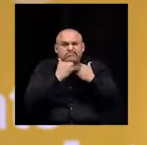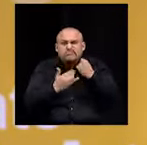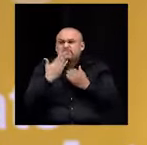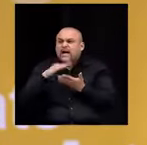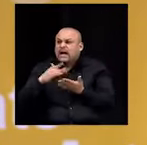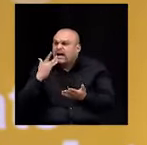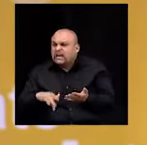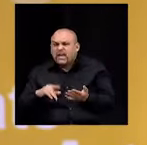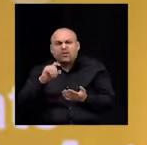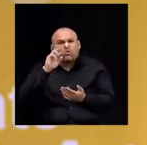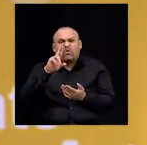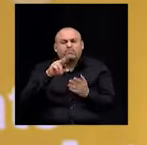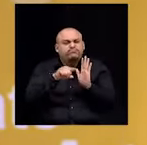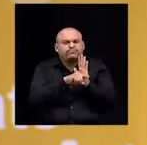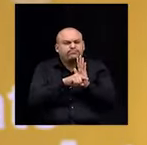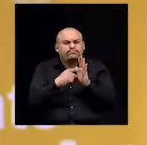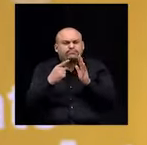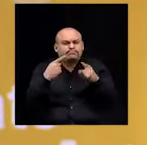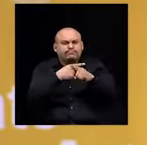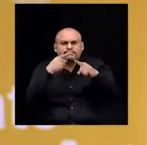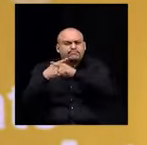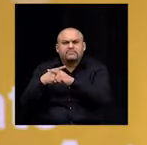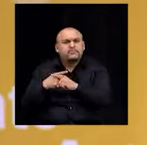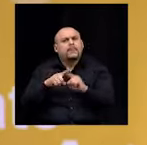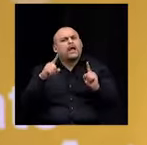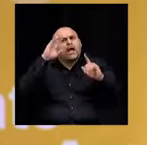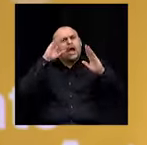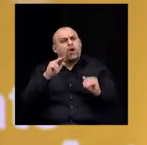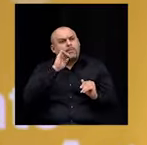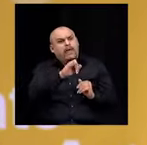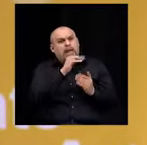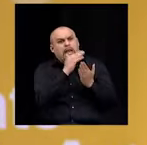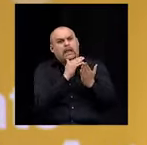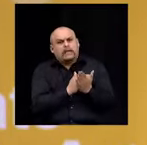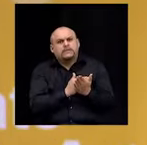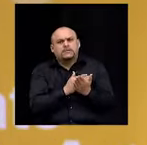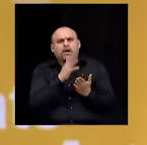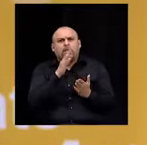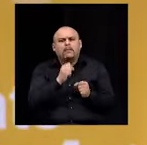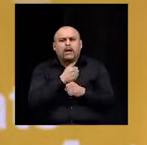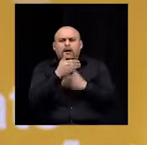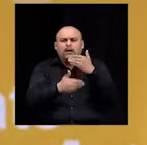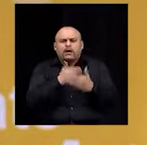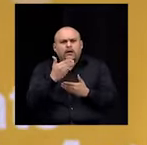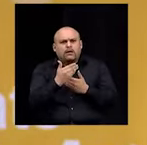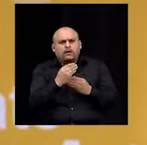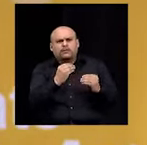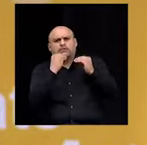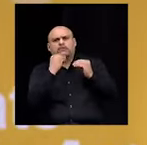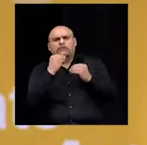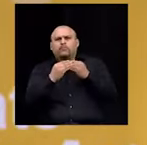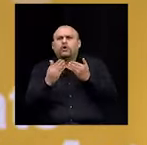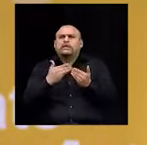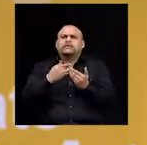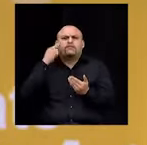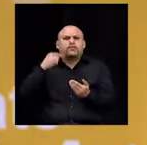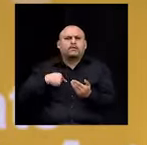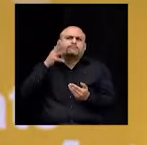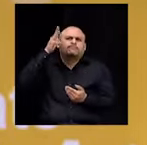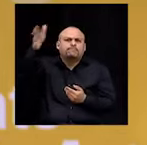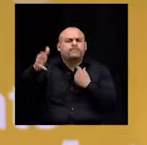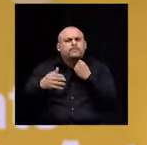also general incompetence. But I hope that some of those lessons will make things easier for me going forward. There's